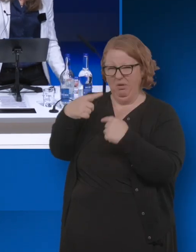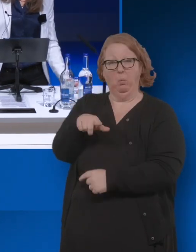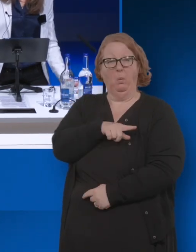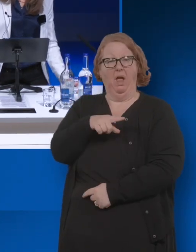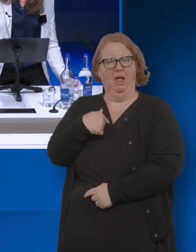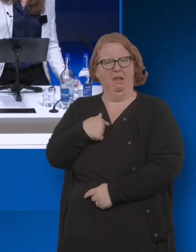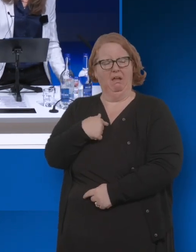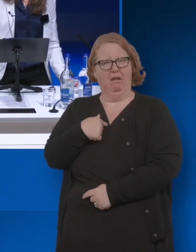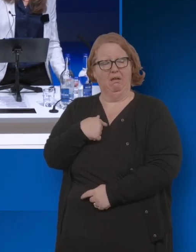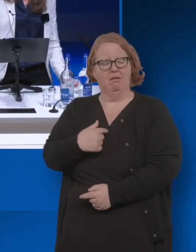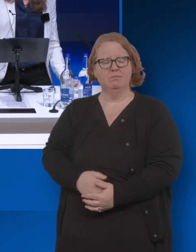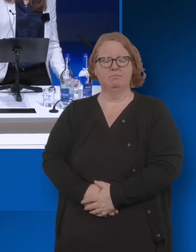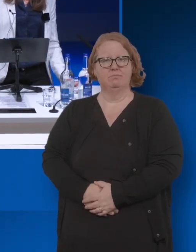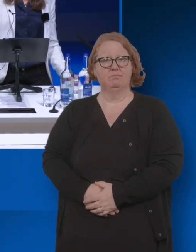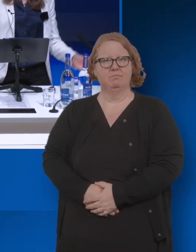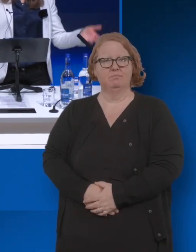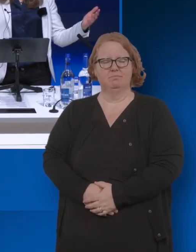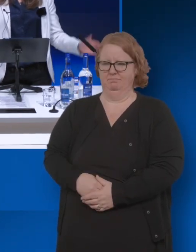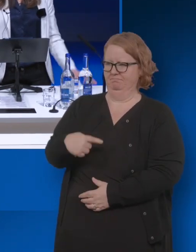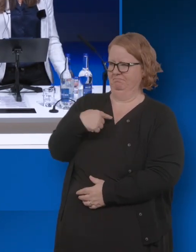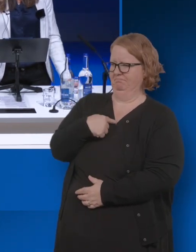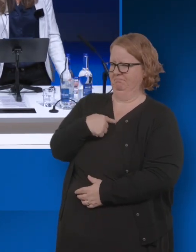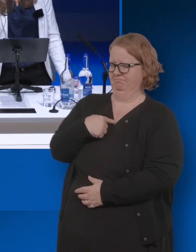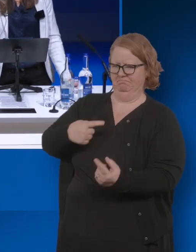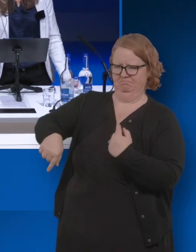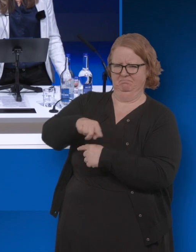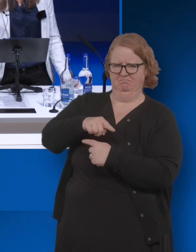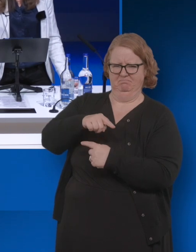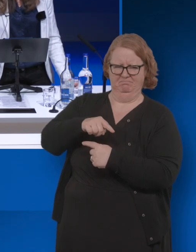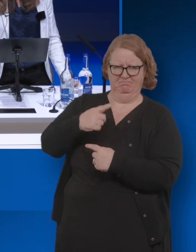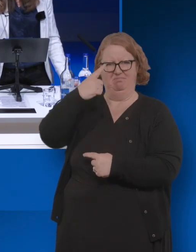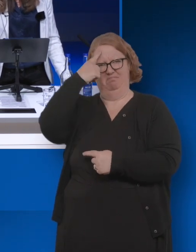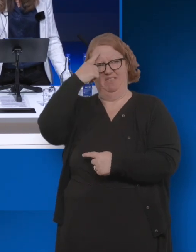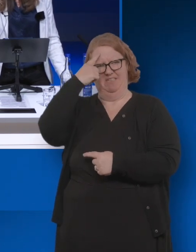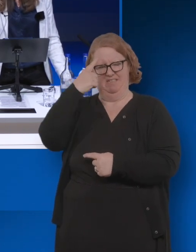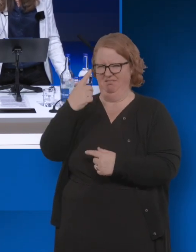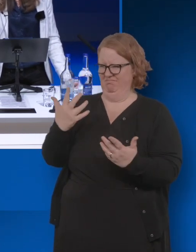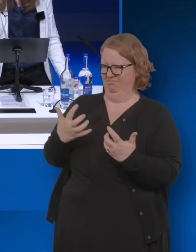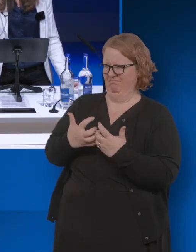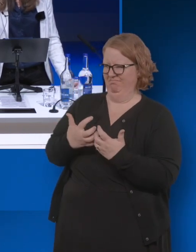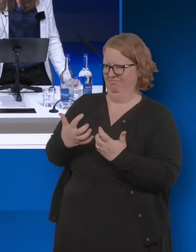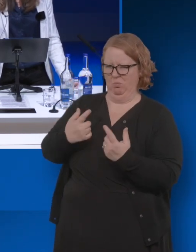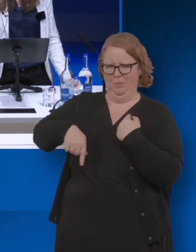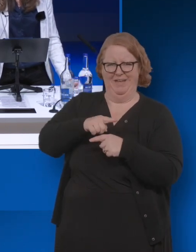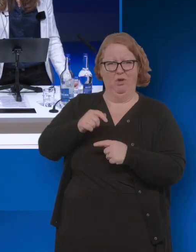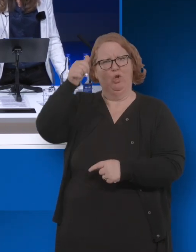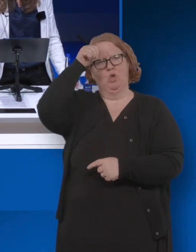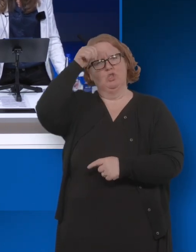first place? Why can we think at all? Why are we conscious